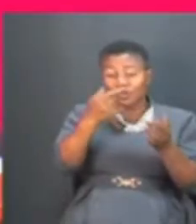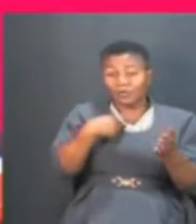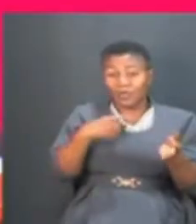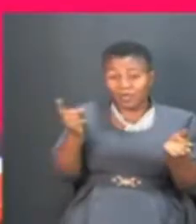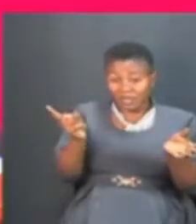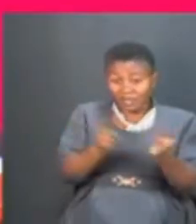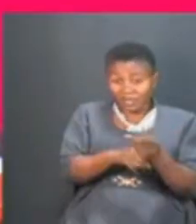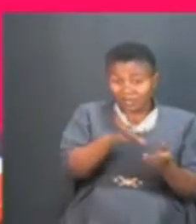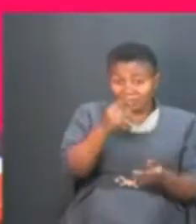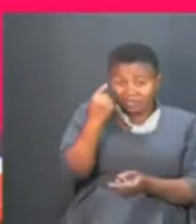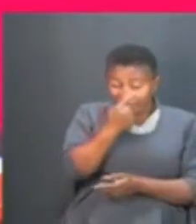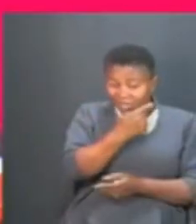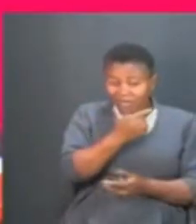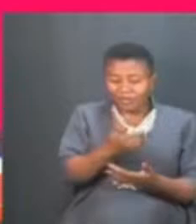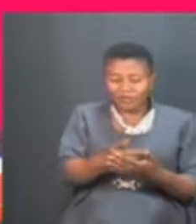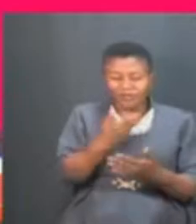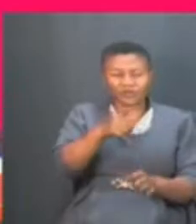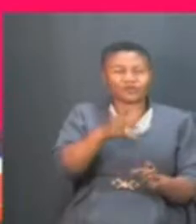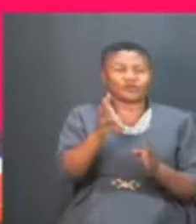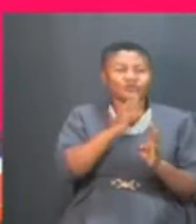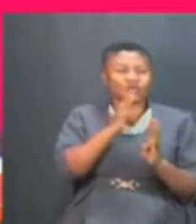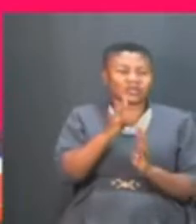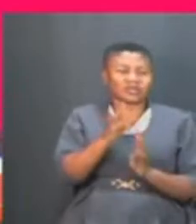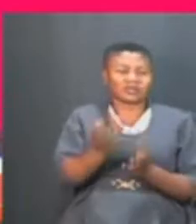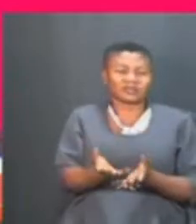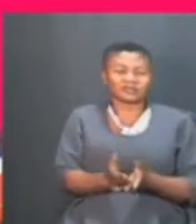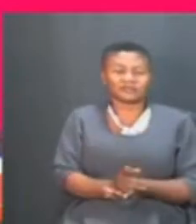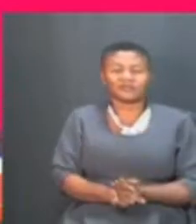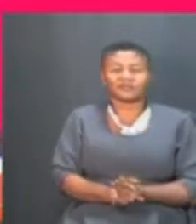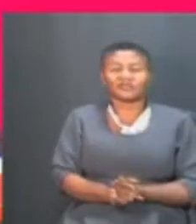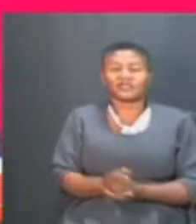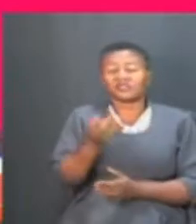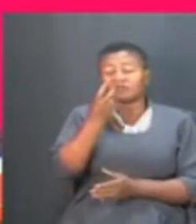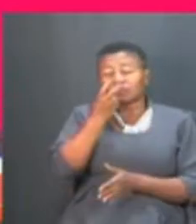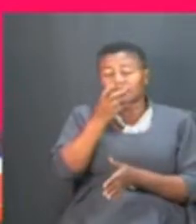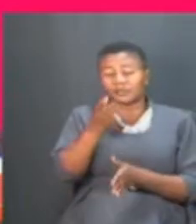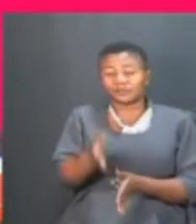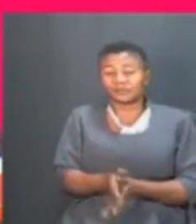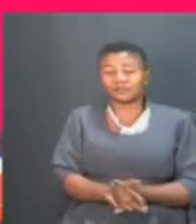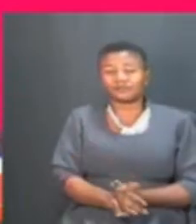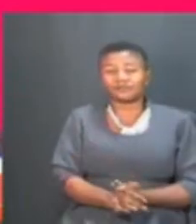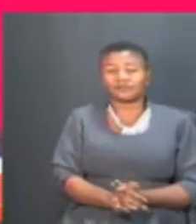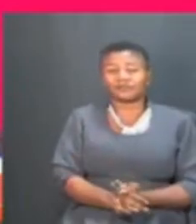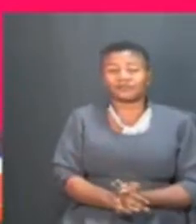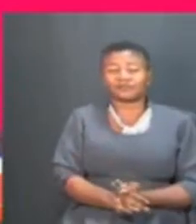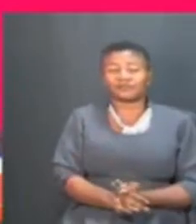you begin to talk. Mr. Speaker,